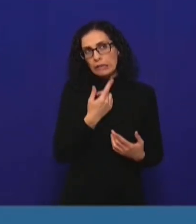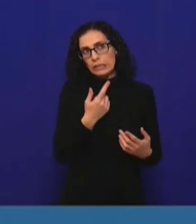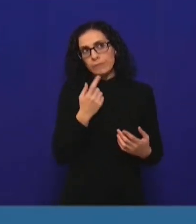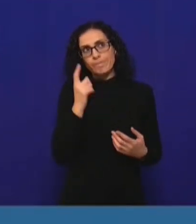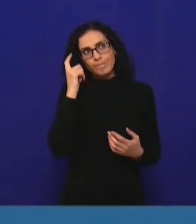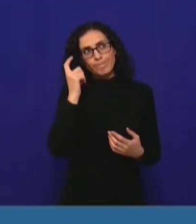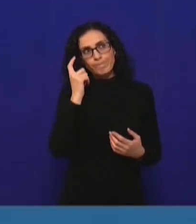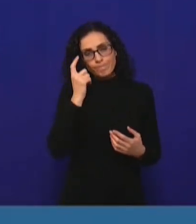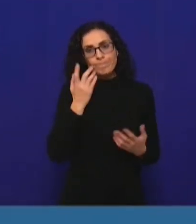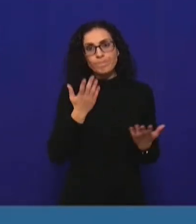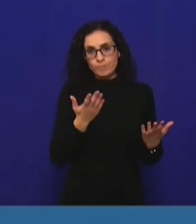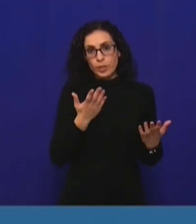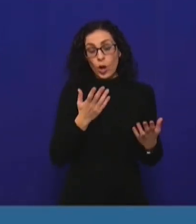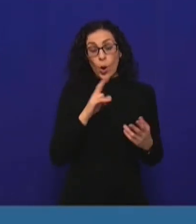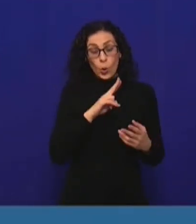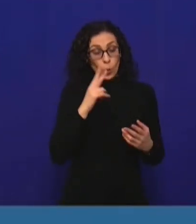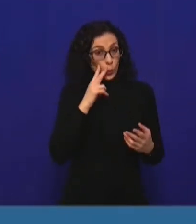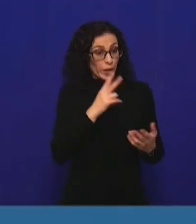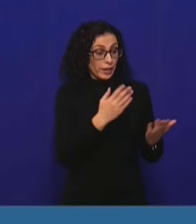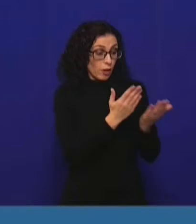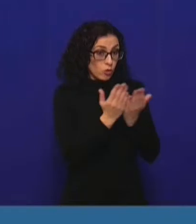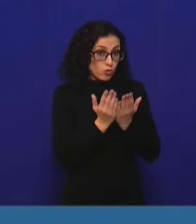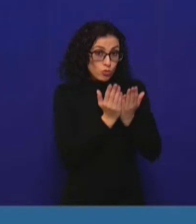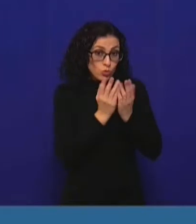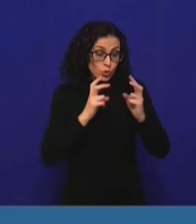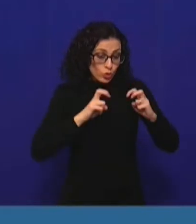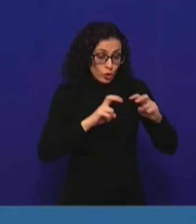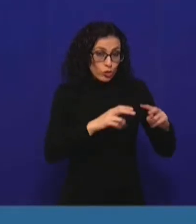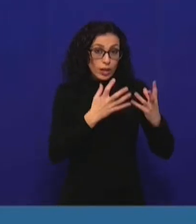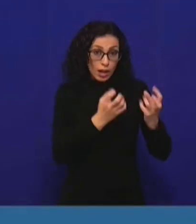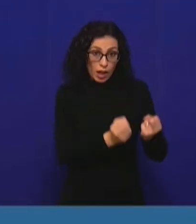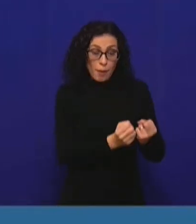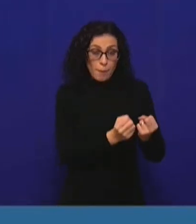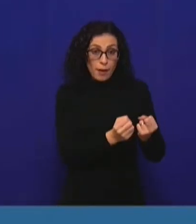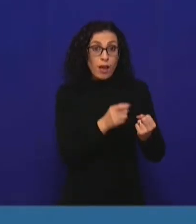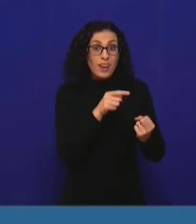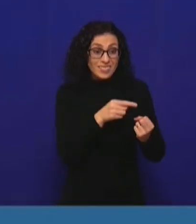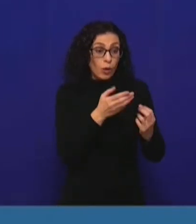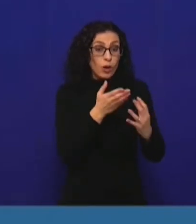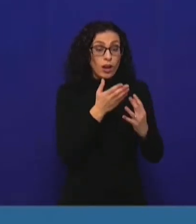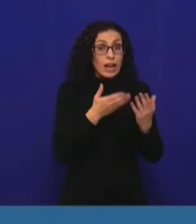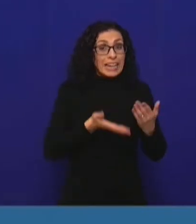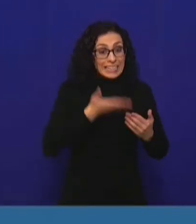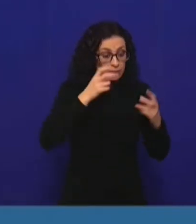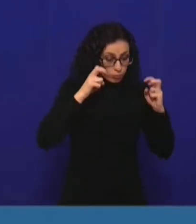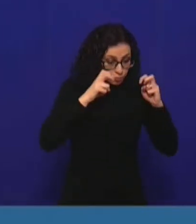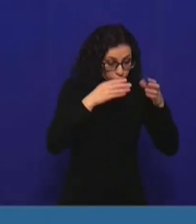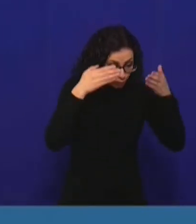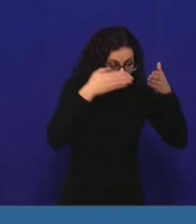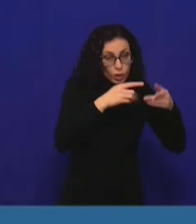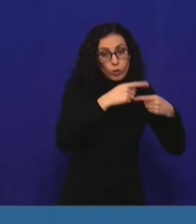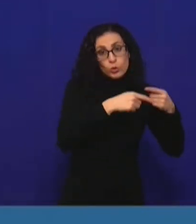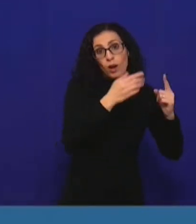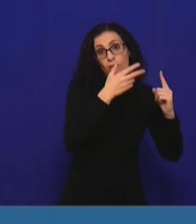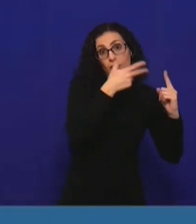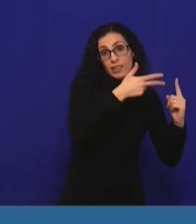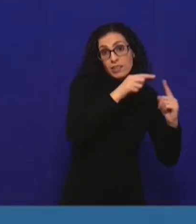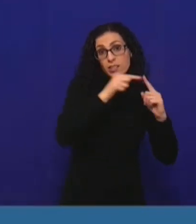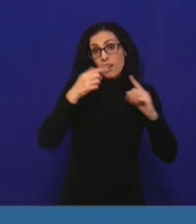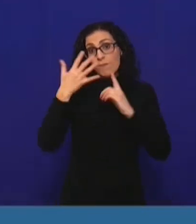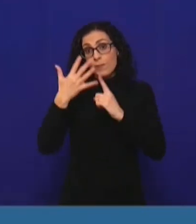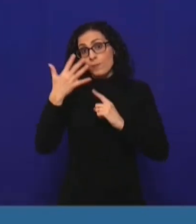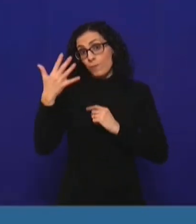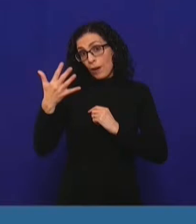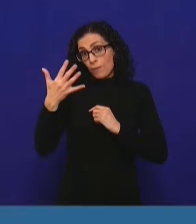bħalma dejjem għadna fuq l-istudji u allura l-istudji qegħdin iktar f'dawk il-gruppi aħna qedna mela issa nużawha fuq